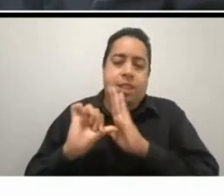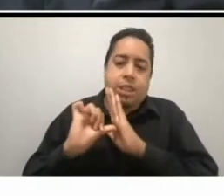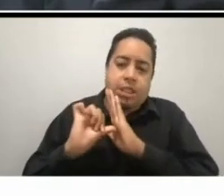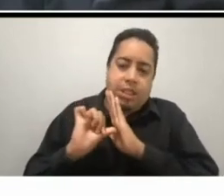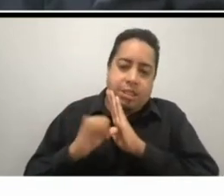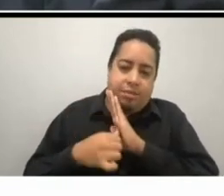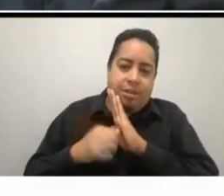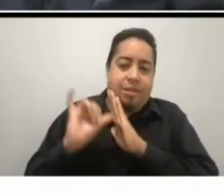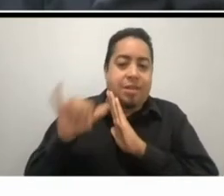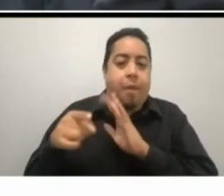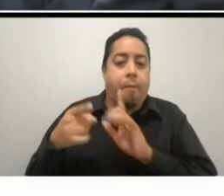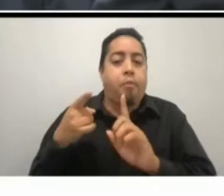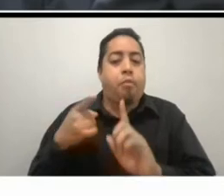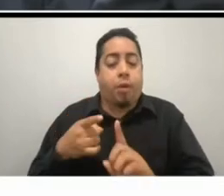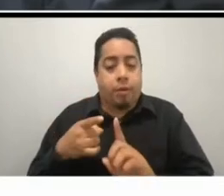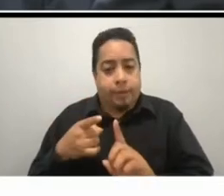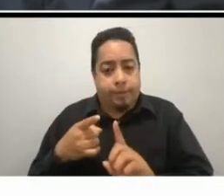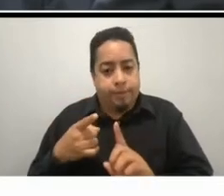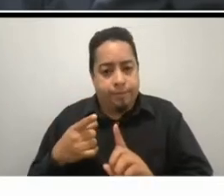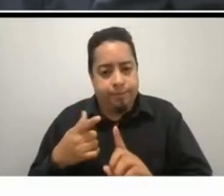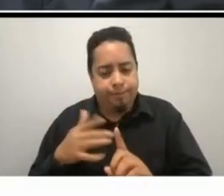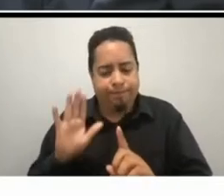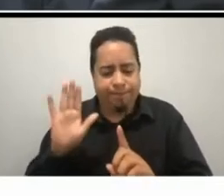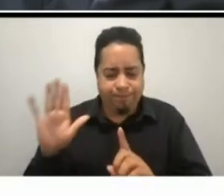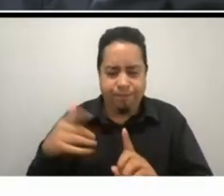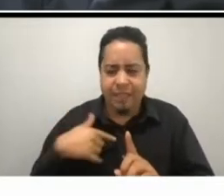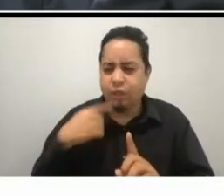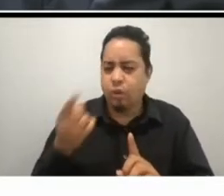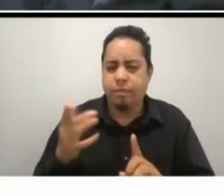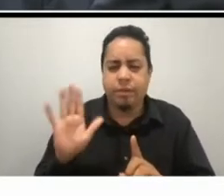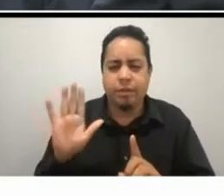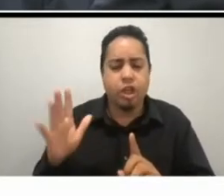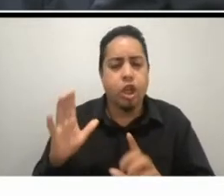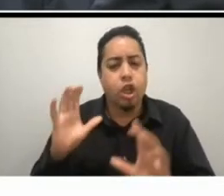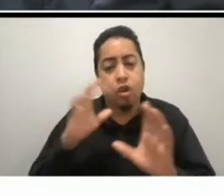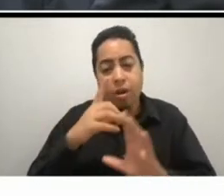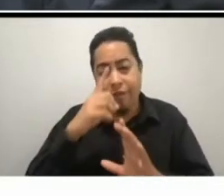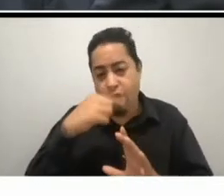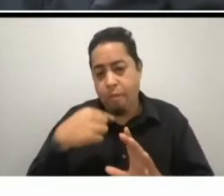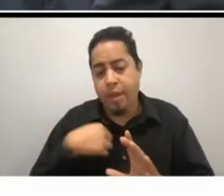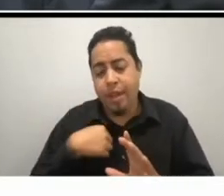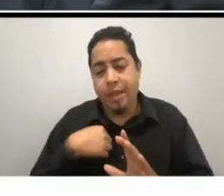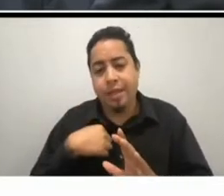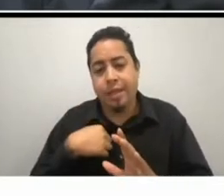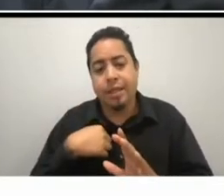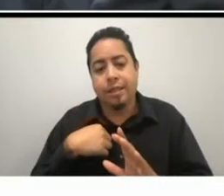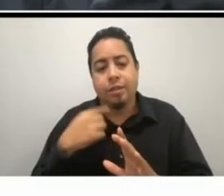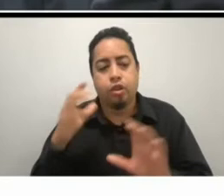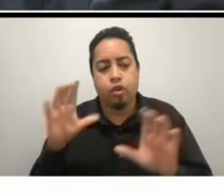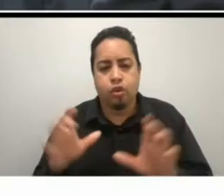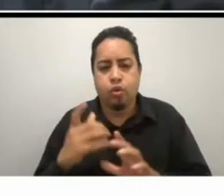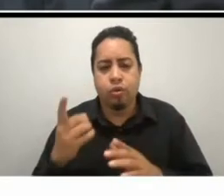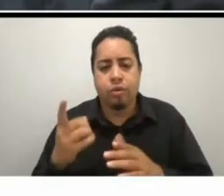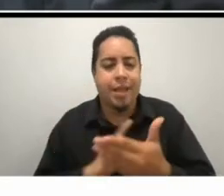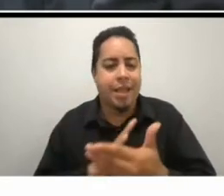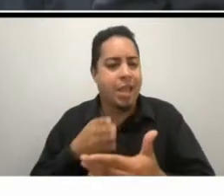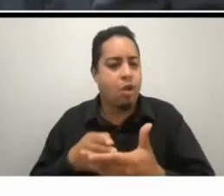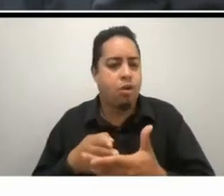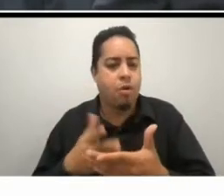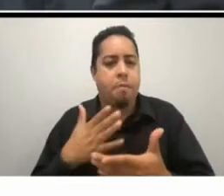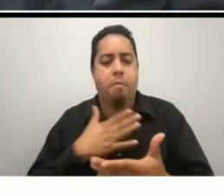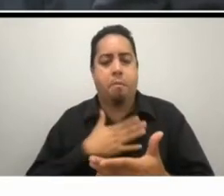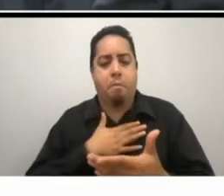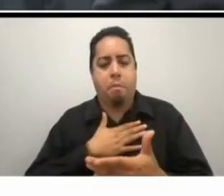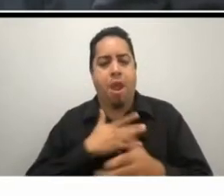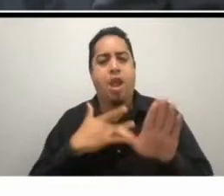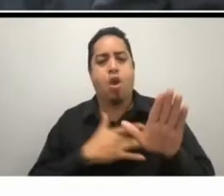look, you are asking me to do something that is counter to my oath when I swore to the Constitution